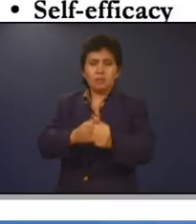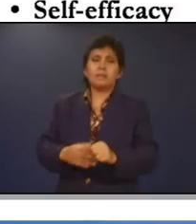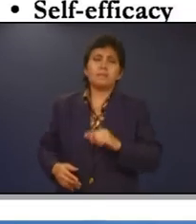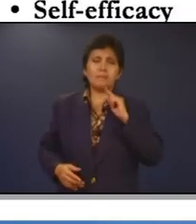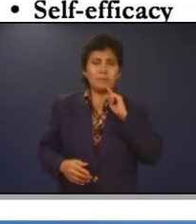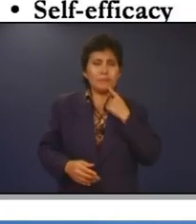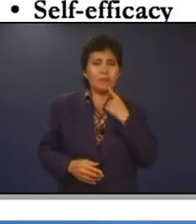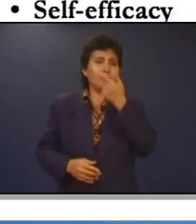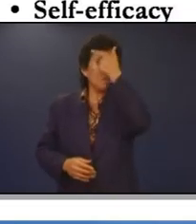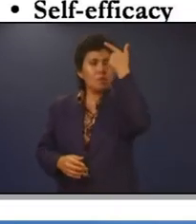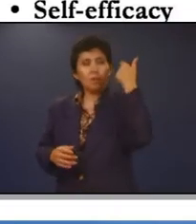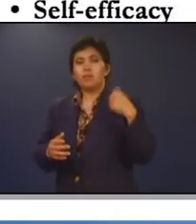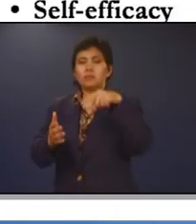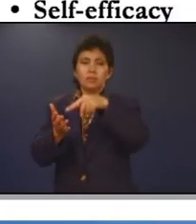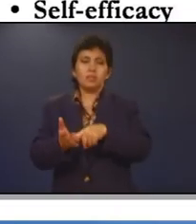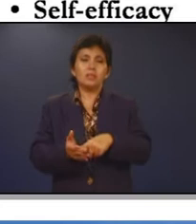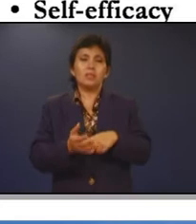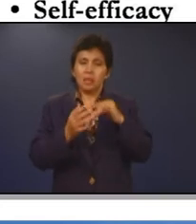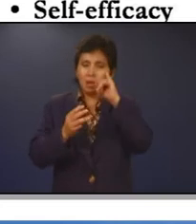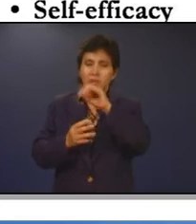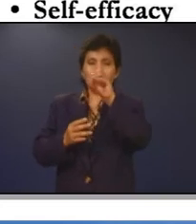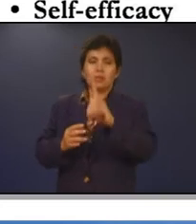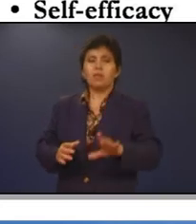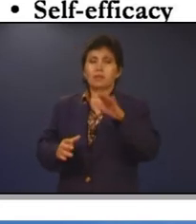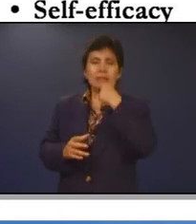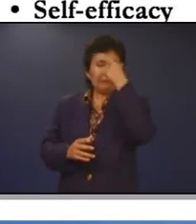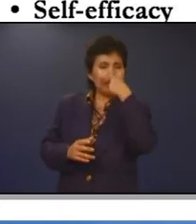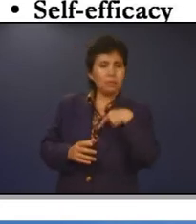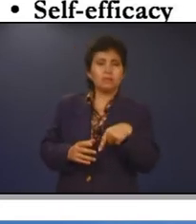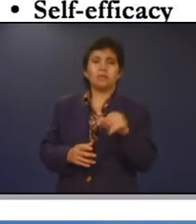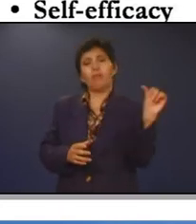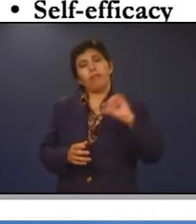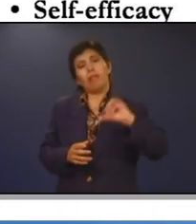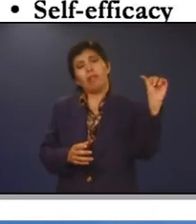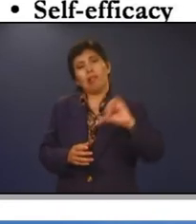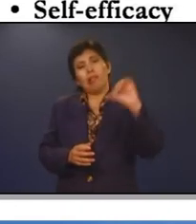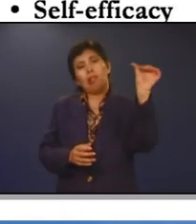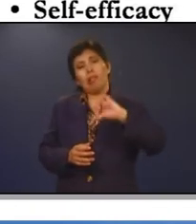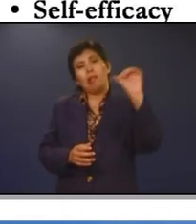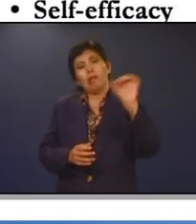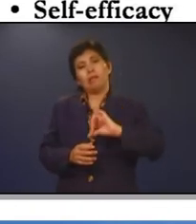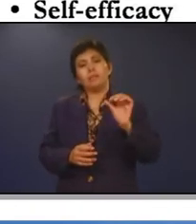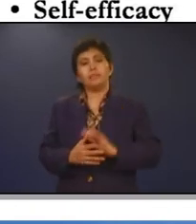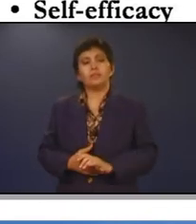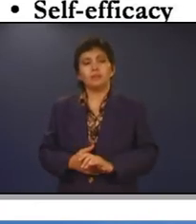to disappointment because we are never ideal ourselves, or sadness or failure,